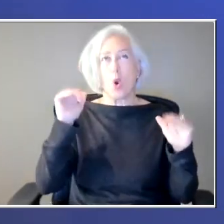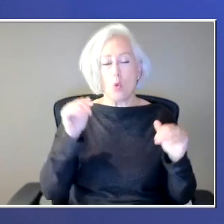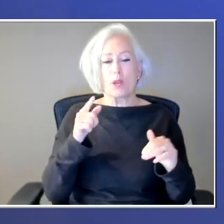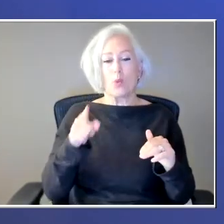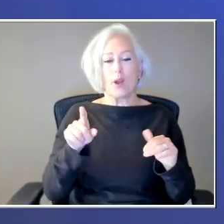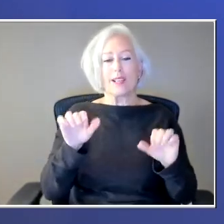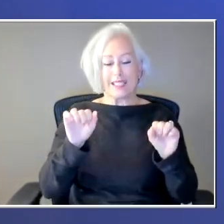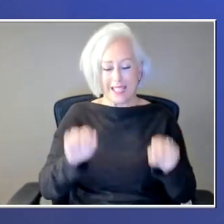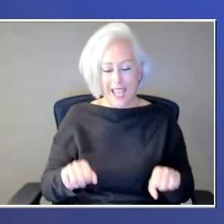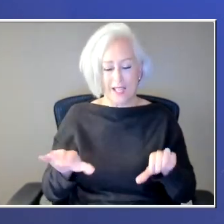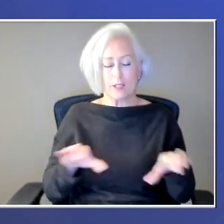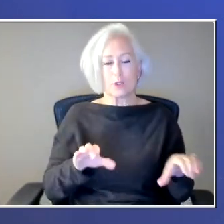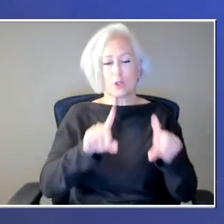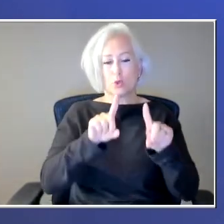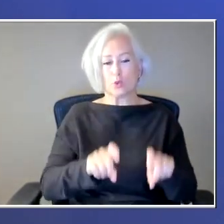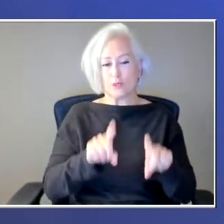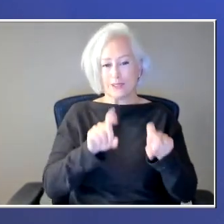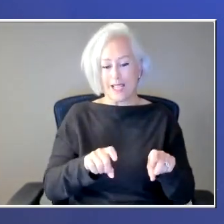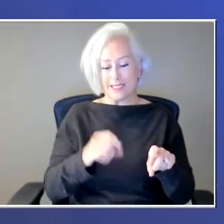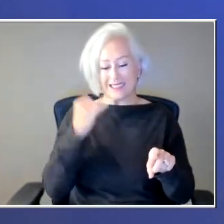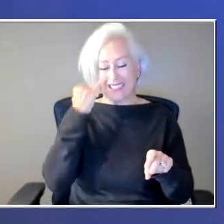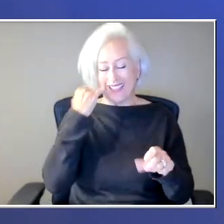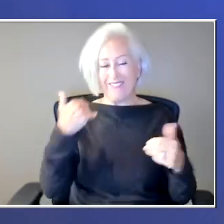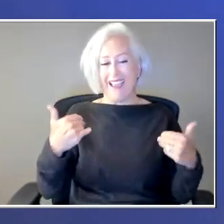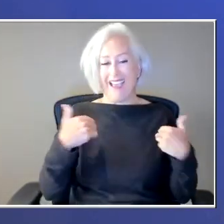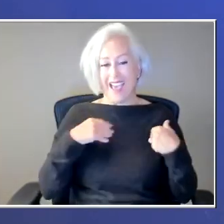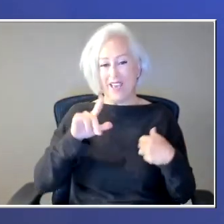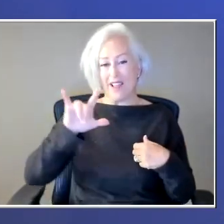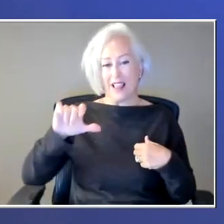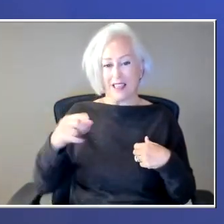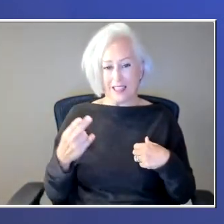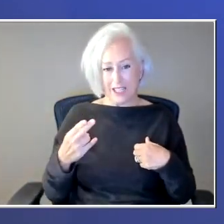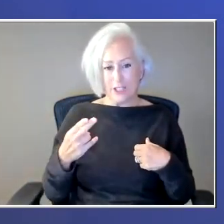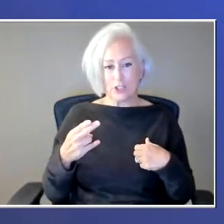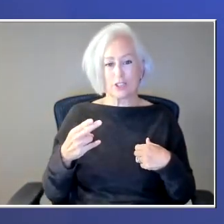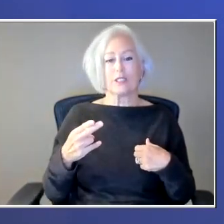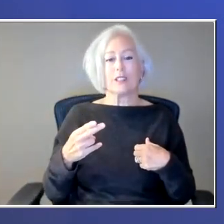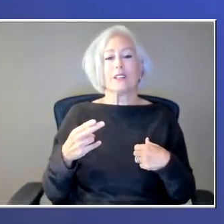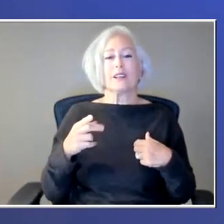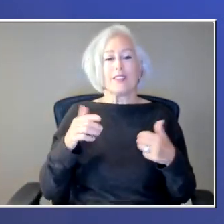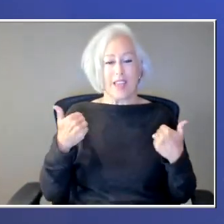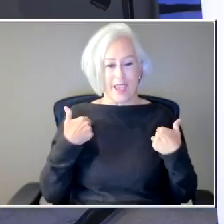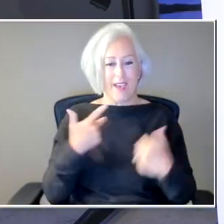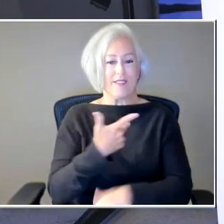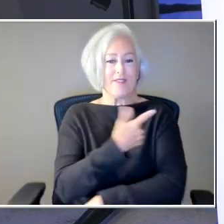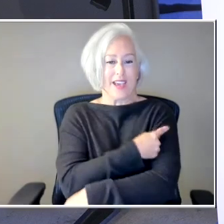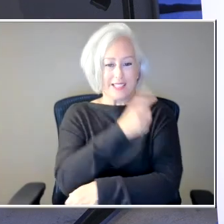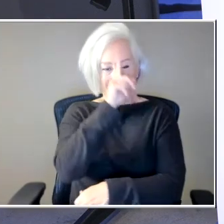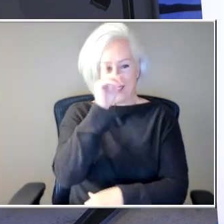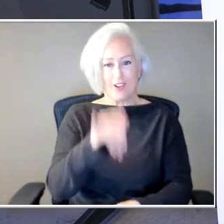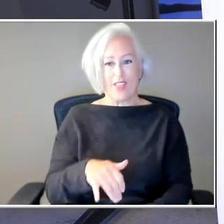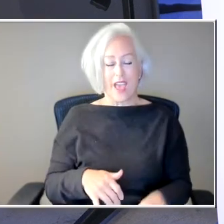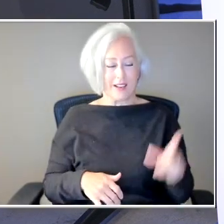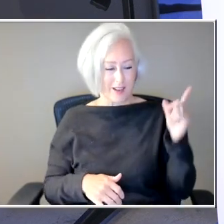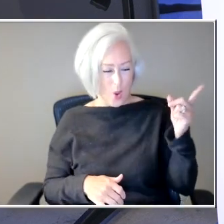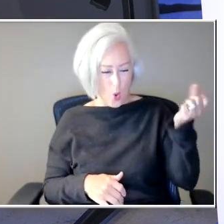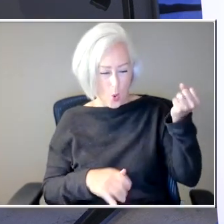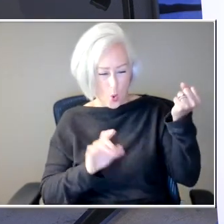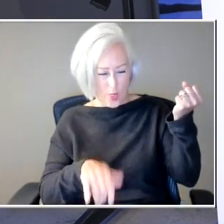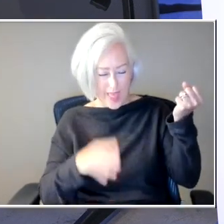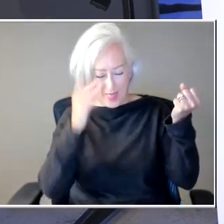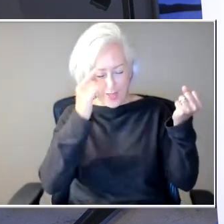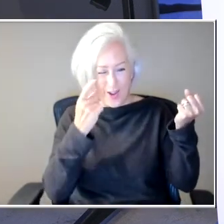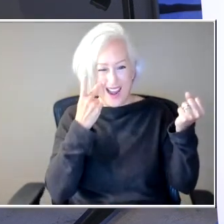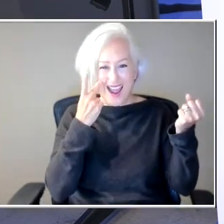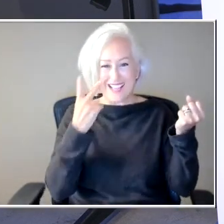tested, if they are positive, they can just turn around and there's a vaccine. Hold that thought, because I want to get to that. And I saw, Dr. Banzel, you gave a